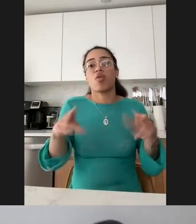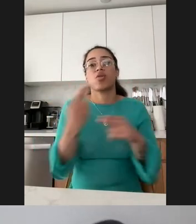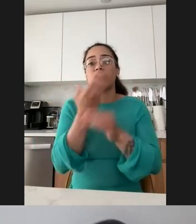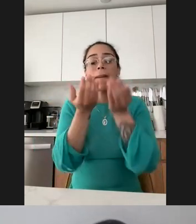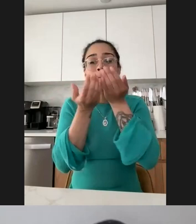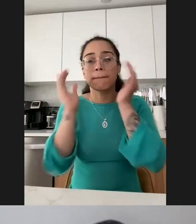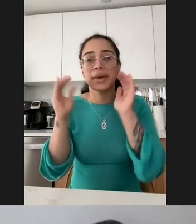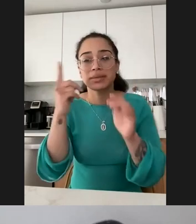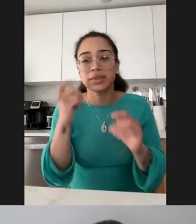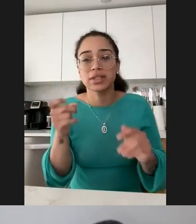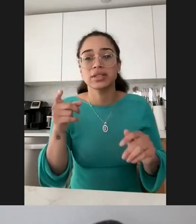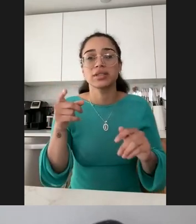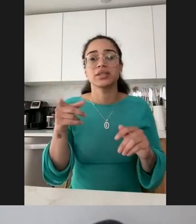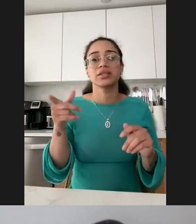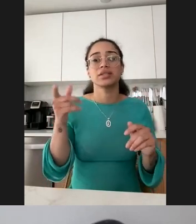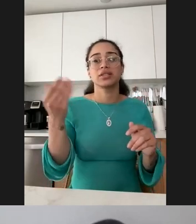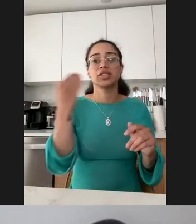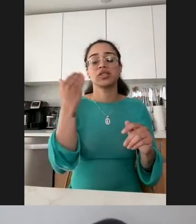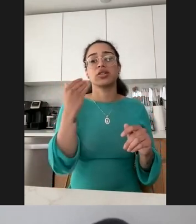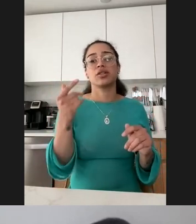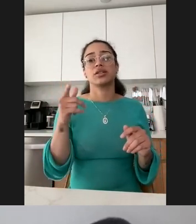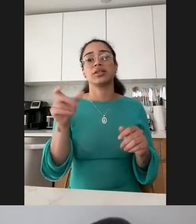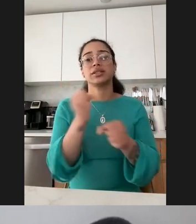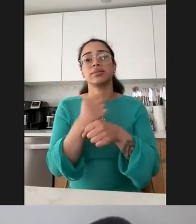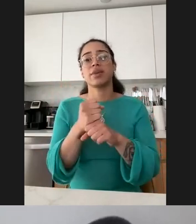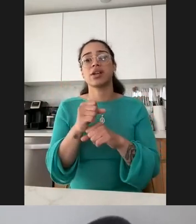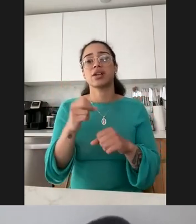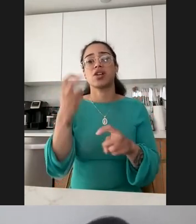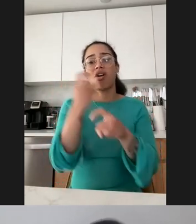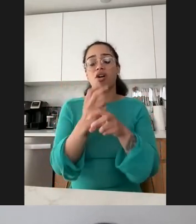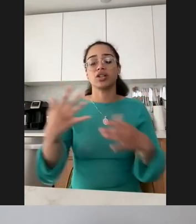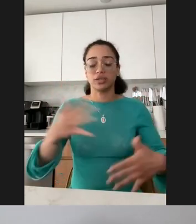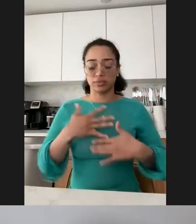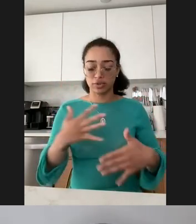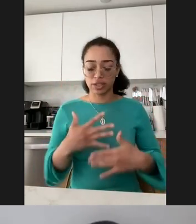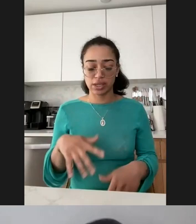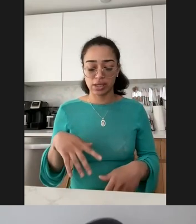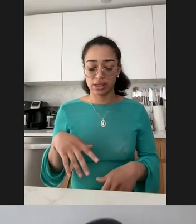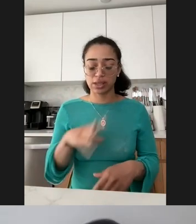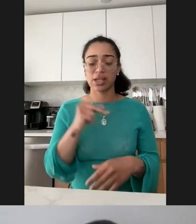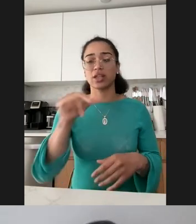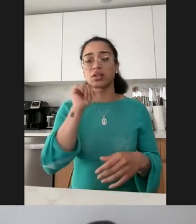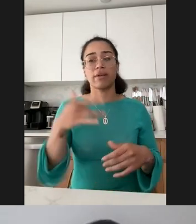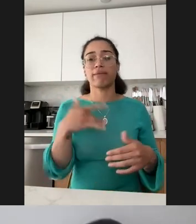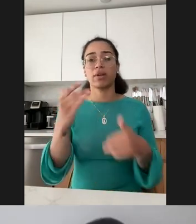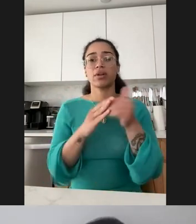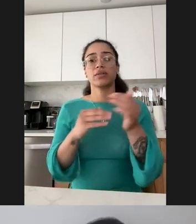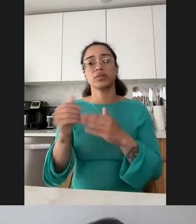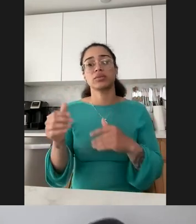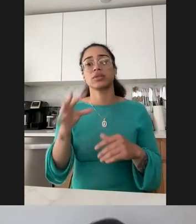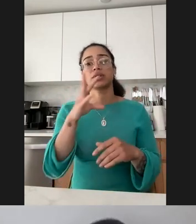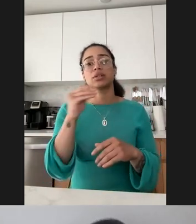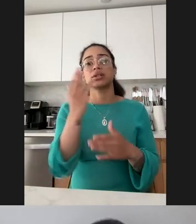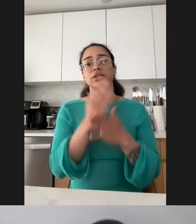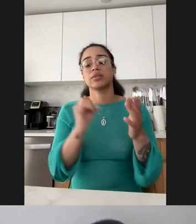because wearing mask is, making the heart, put it hard to breathe, and, they don't feel comfortable, and that's some of the